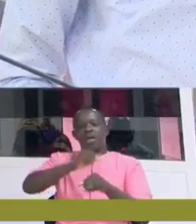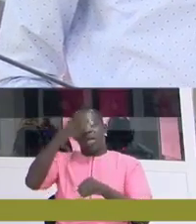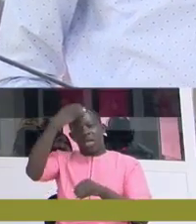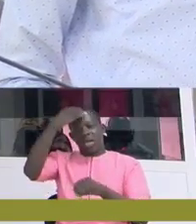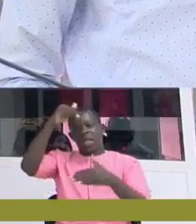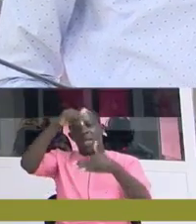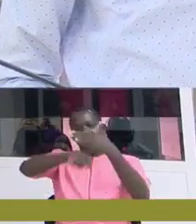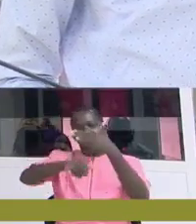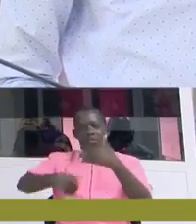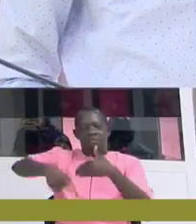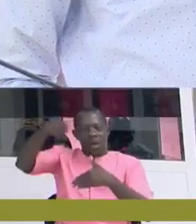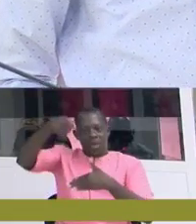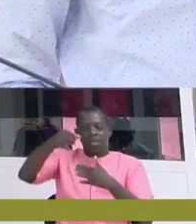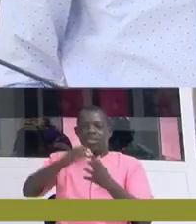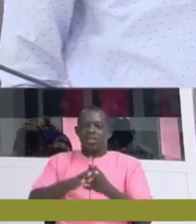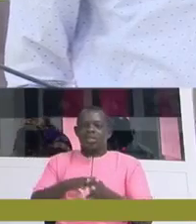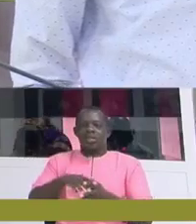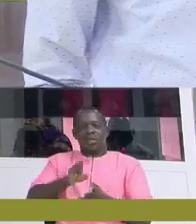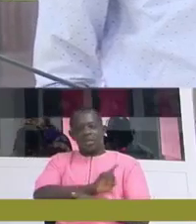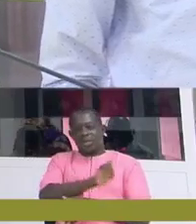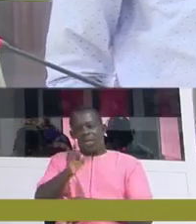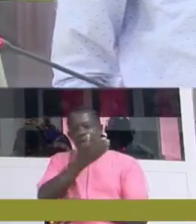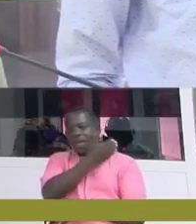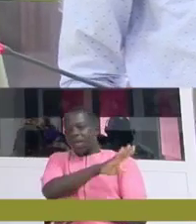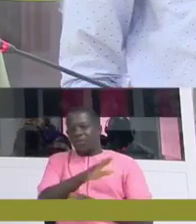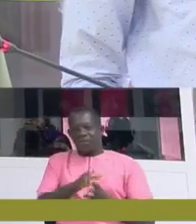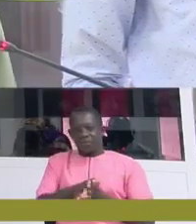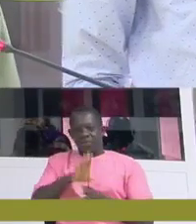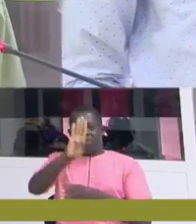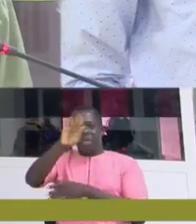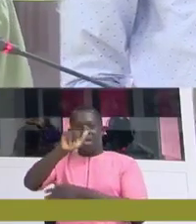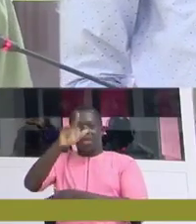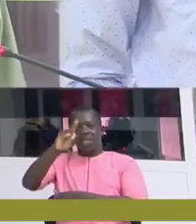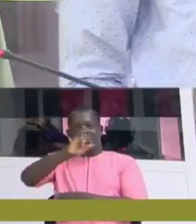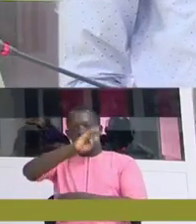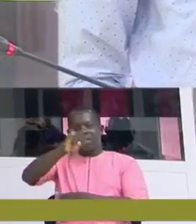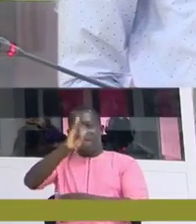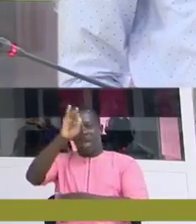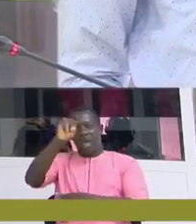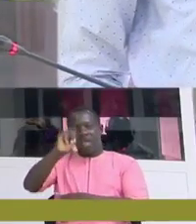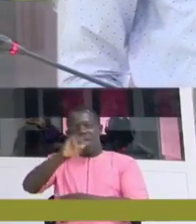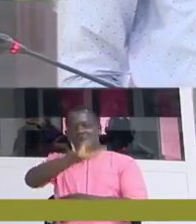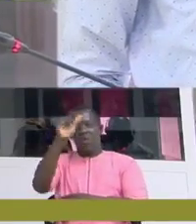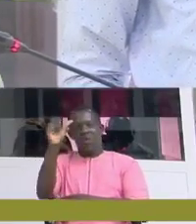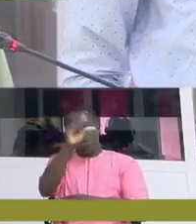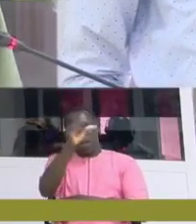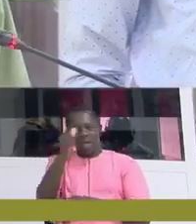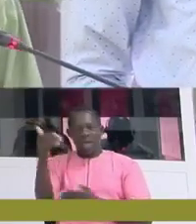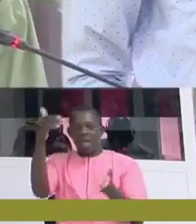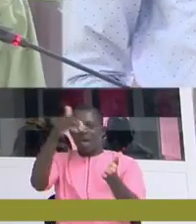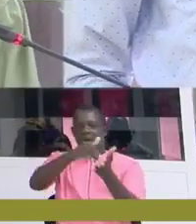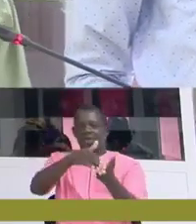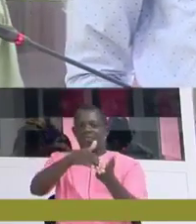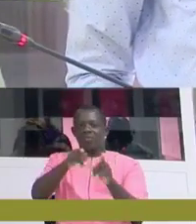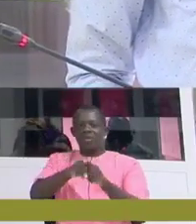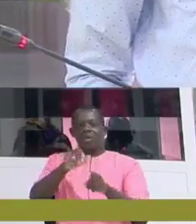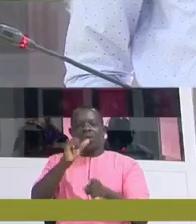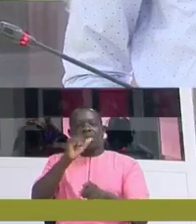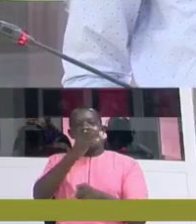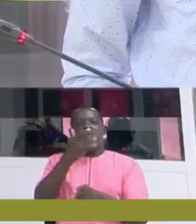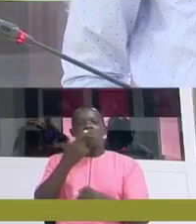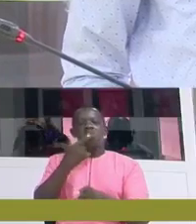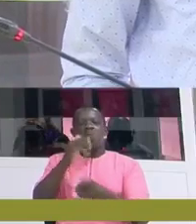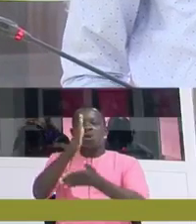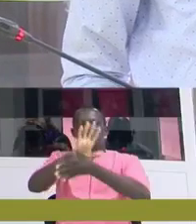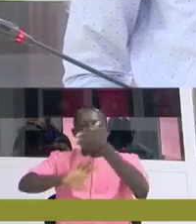bag. They left. Baji and others came. Washed of the